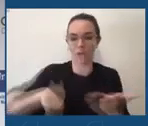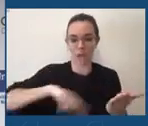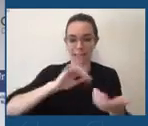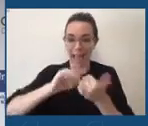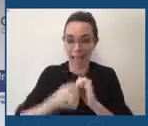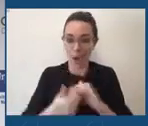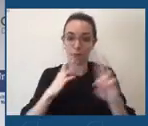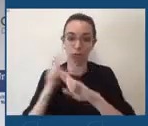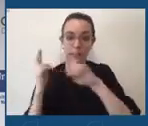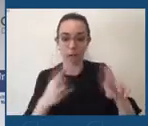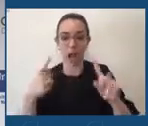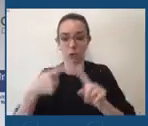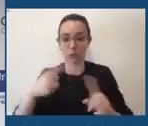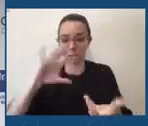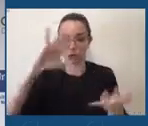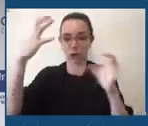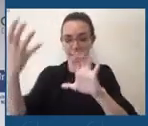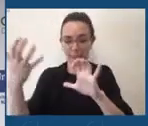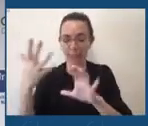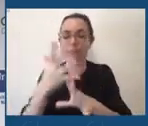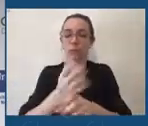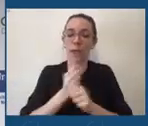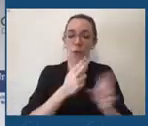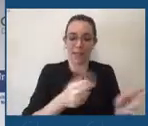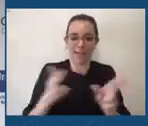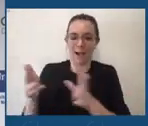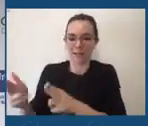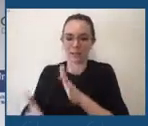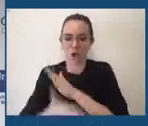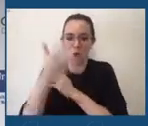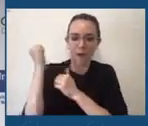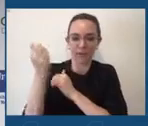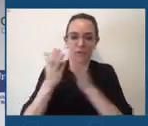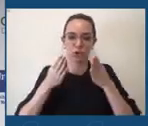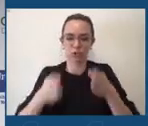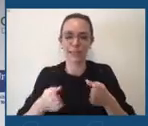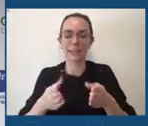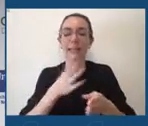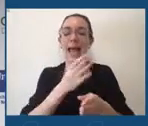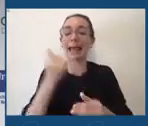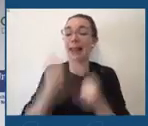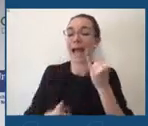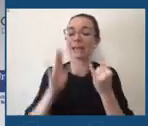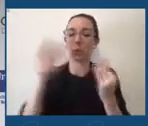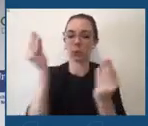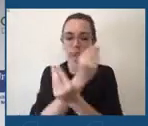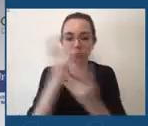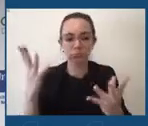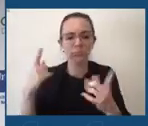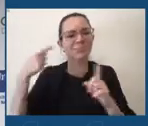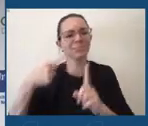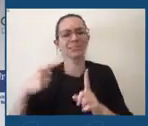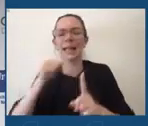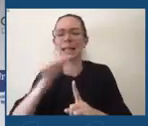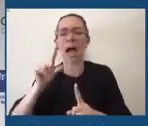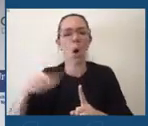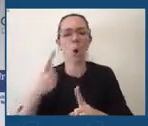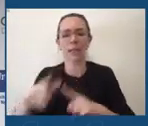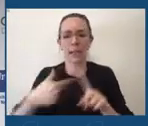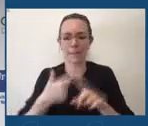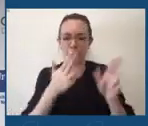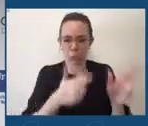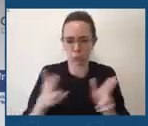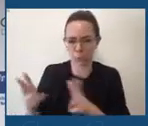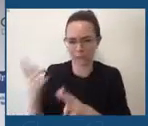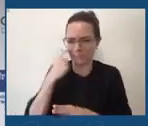this crisis to take the guns out of the streets. And lastly, I'll say, this is not just about the shootings that get all